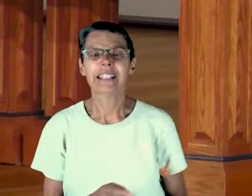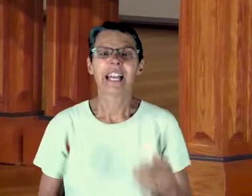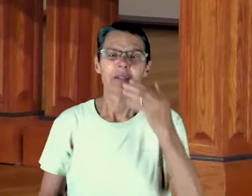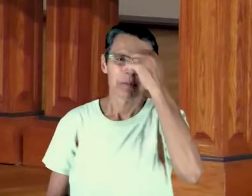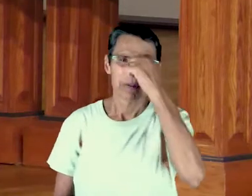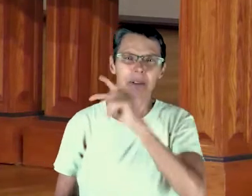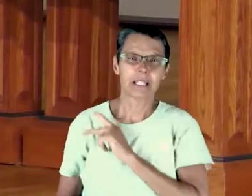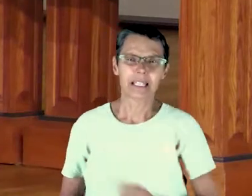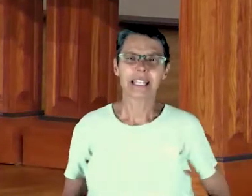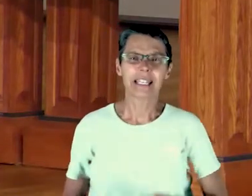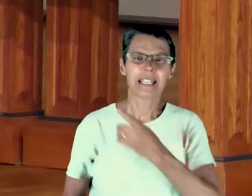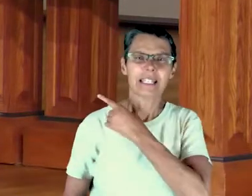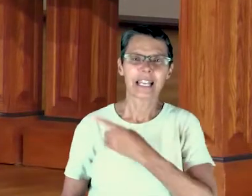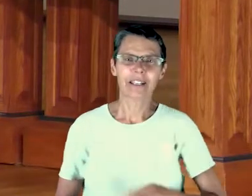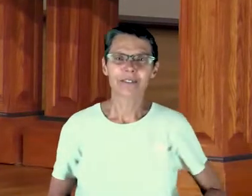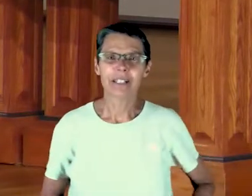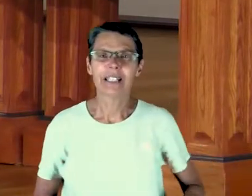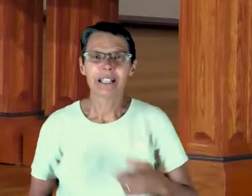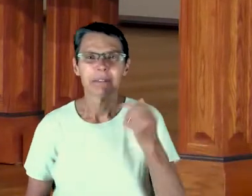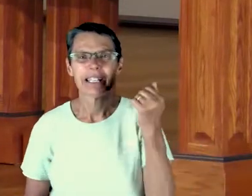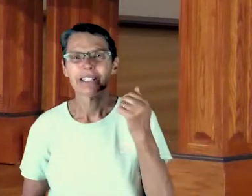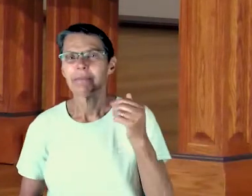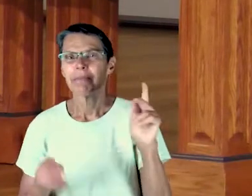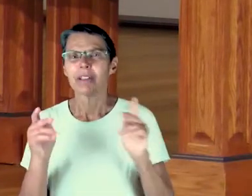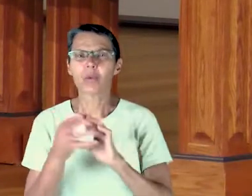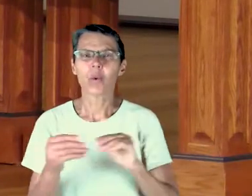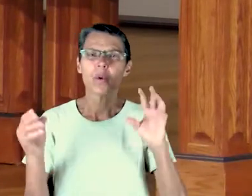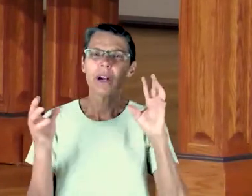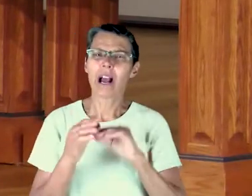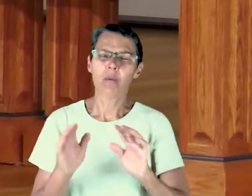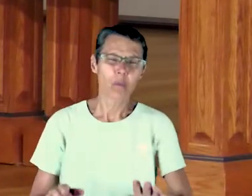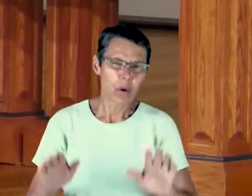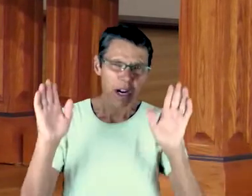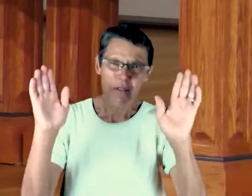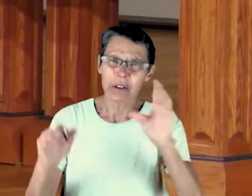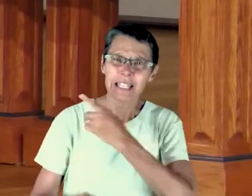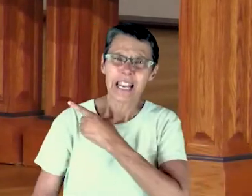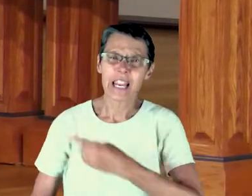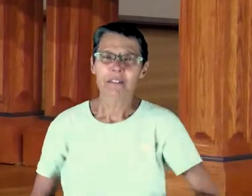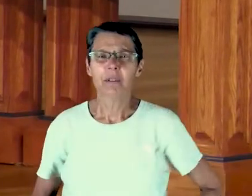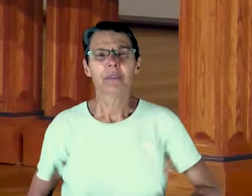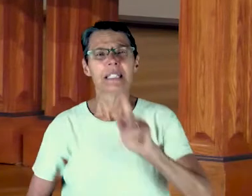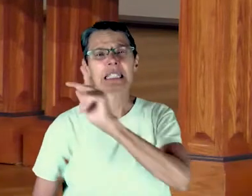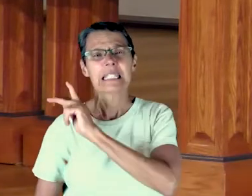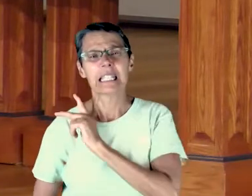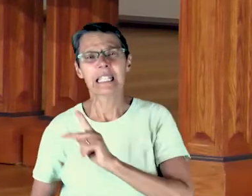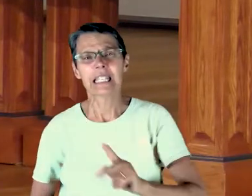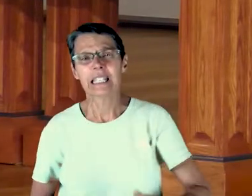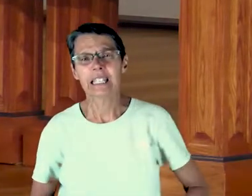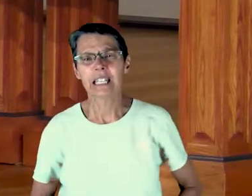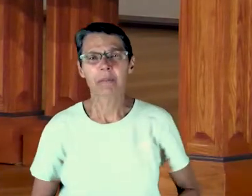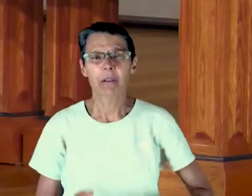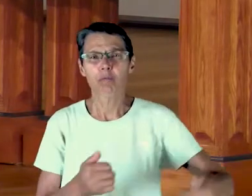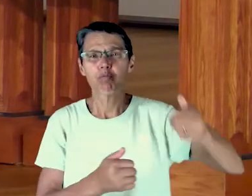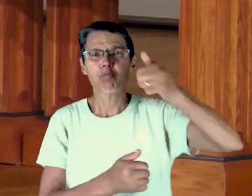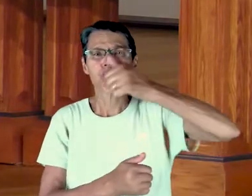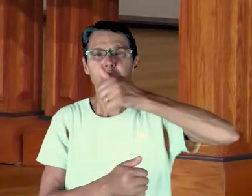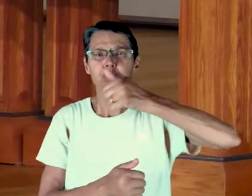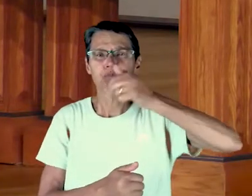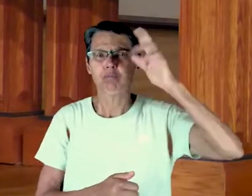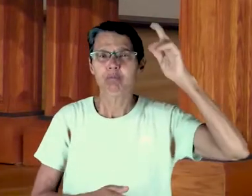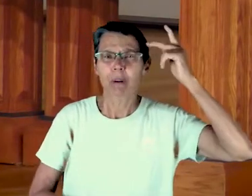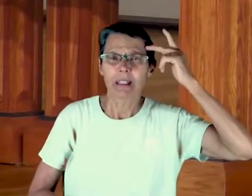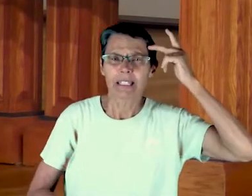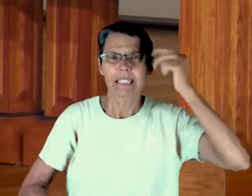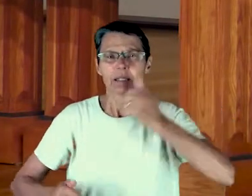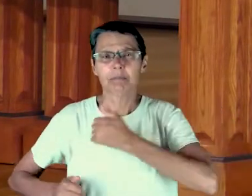before have told them about how wonderful life was when David was king and they were on top militarily and politically.